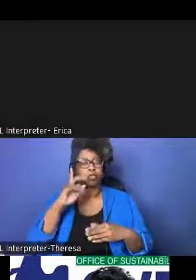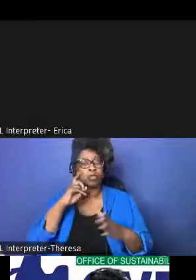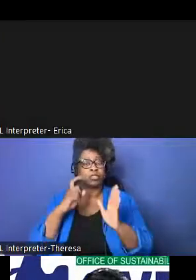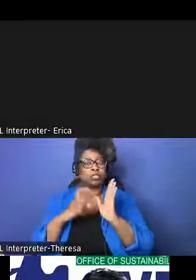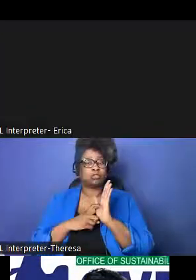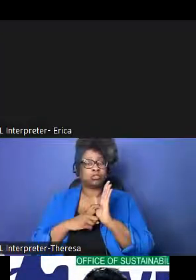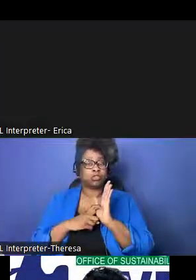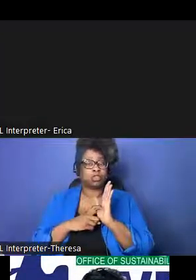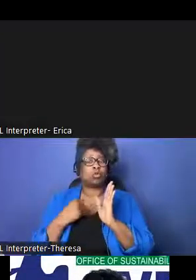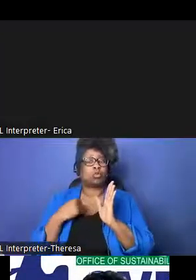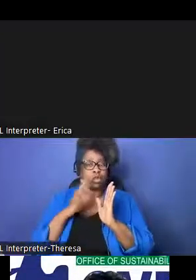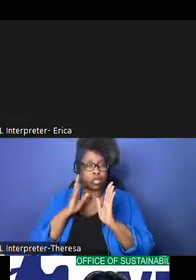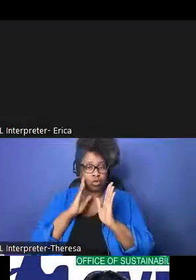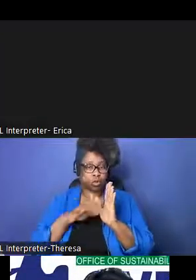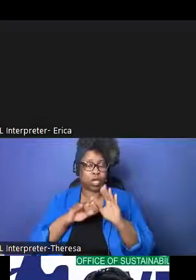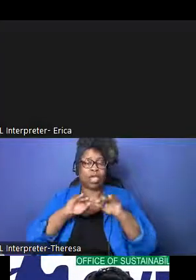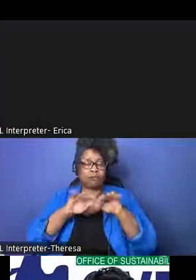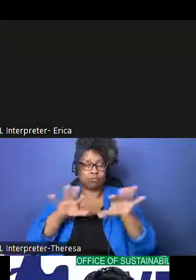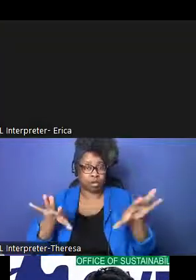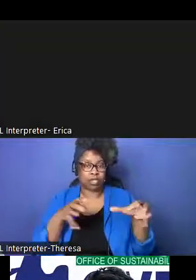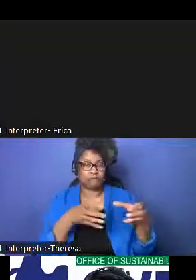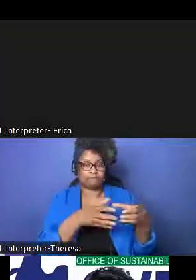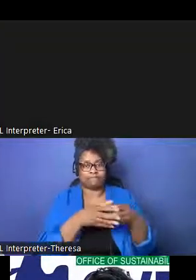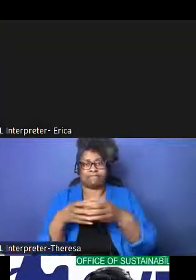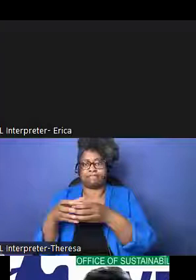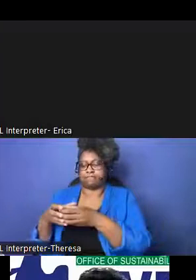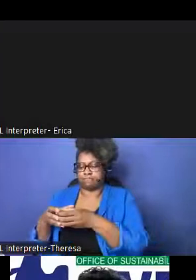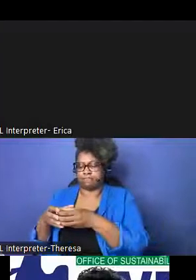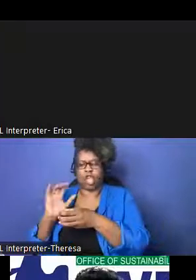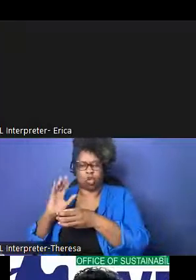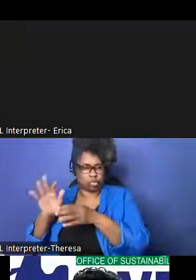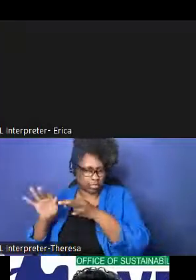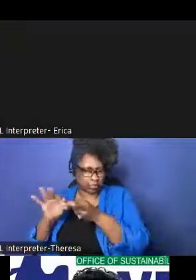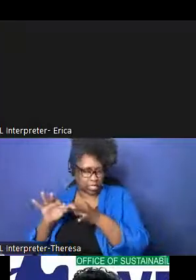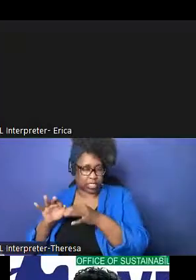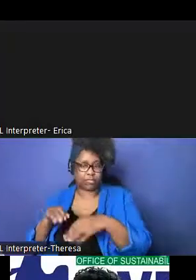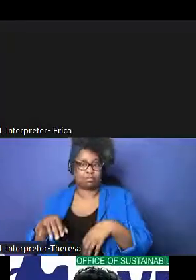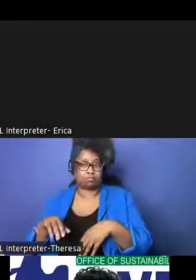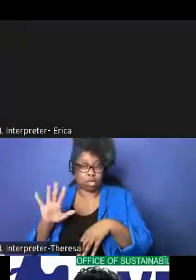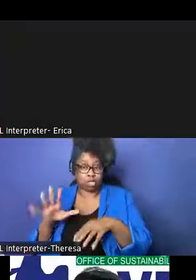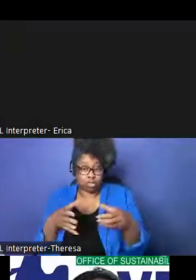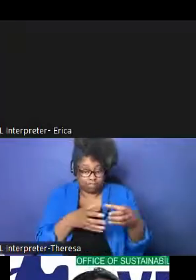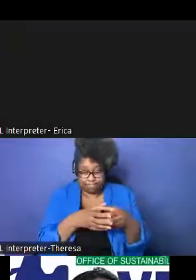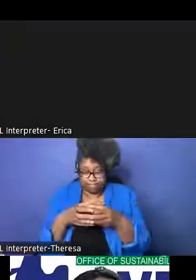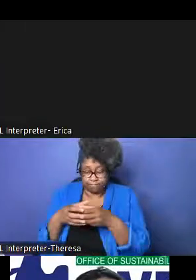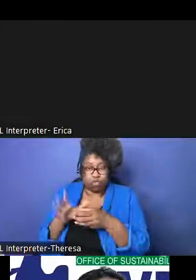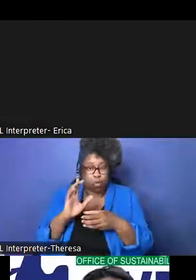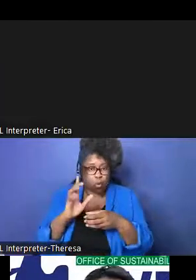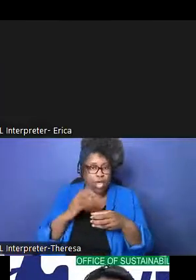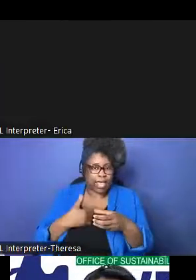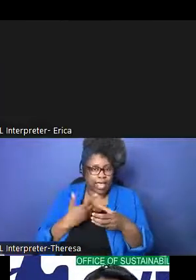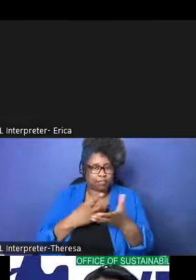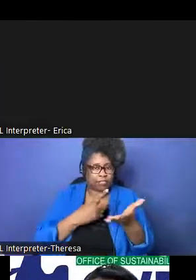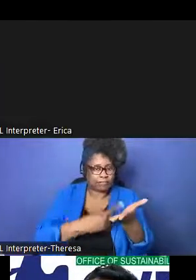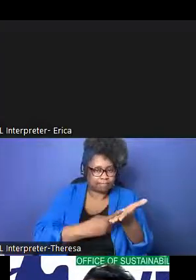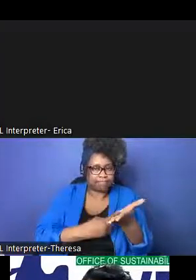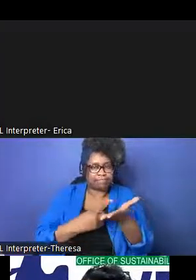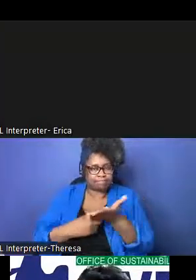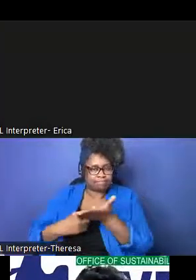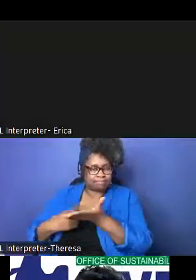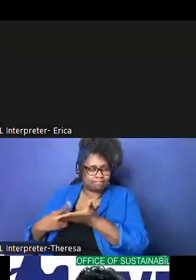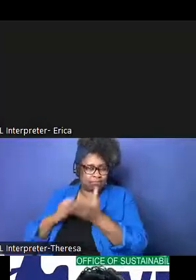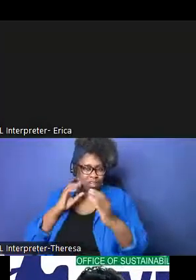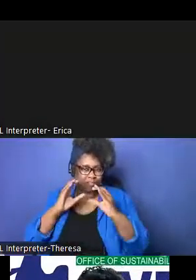into breakout rooms, which I'll explain momentarily, but in the breakout rooms is really where we have the sort of meat of this